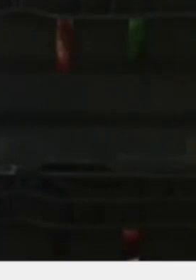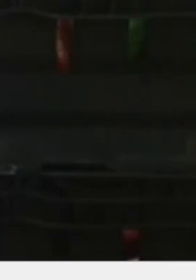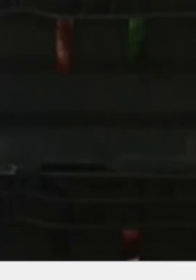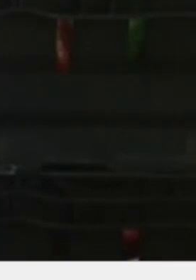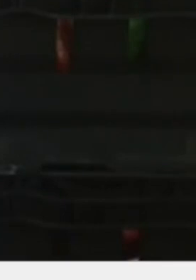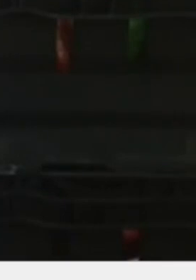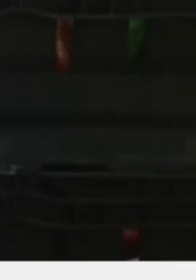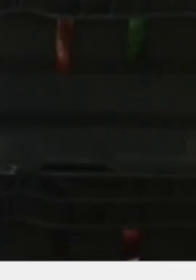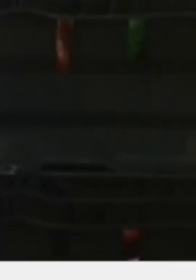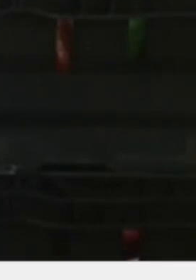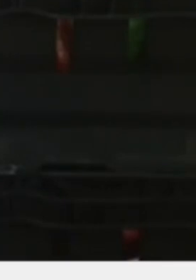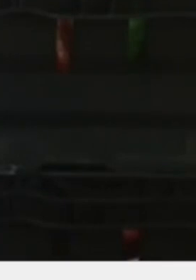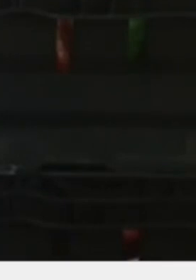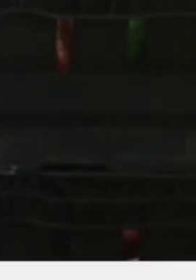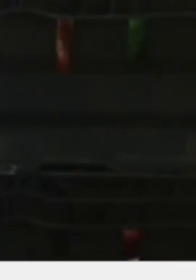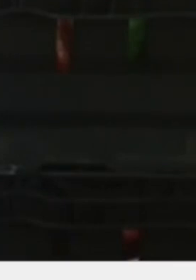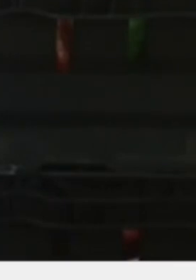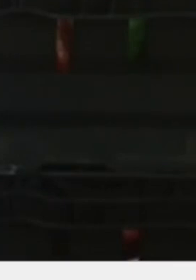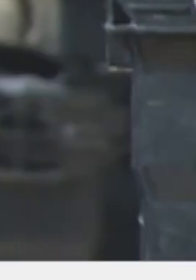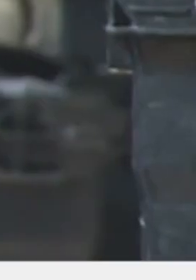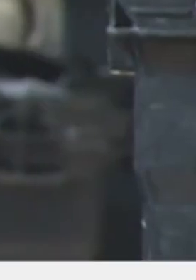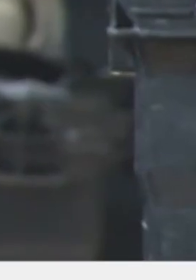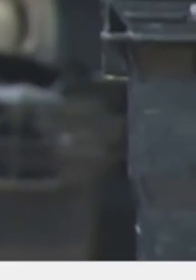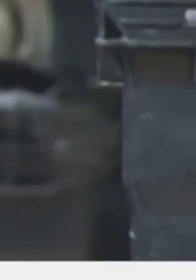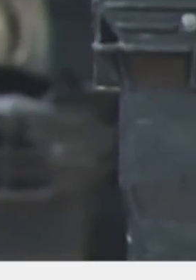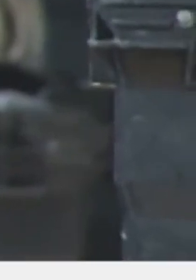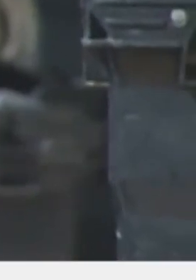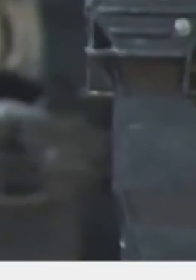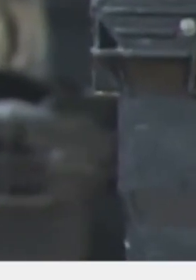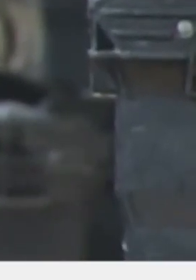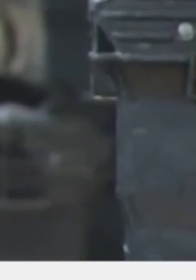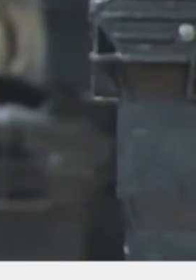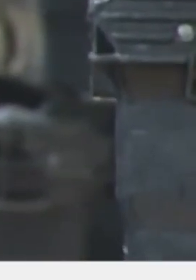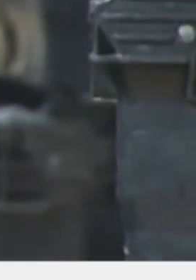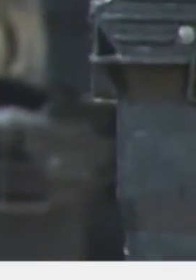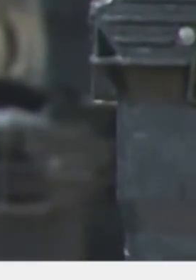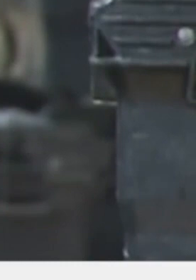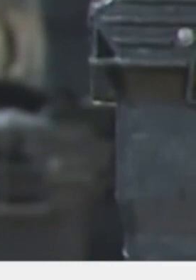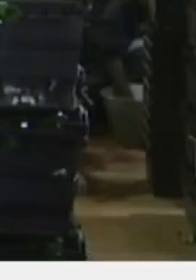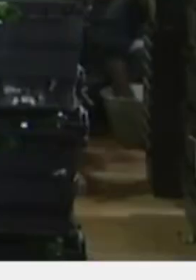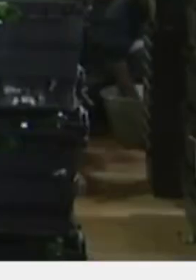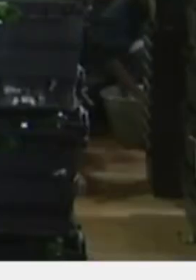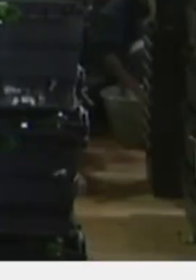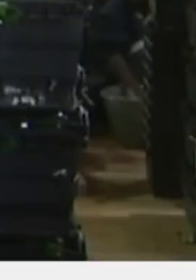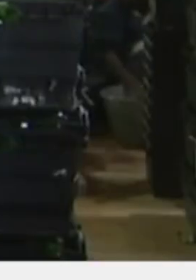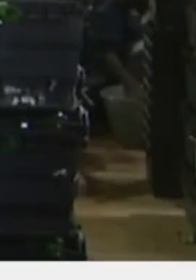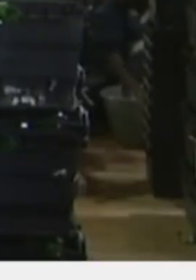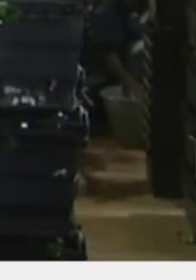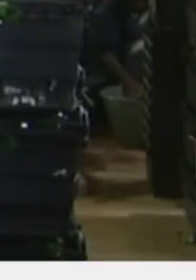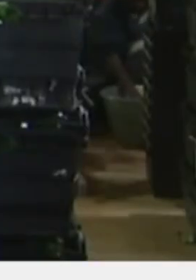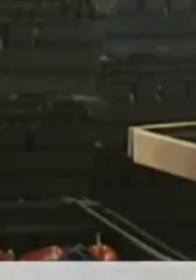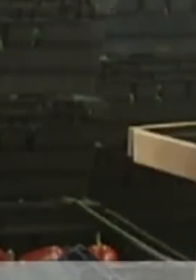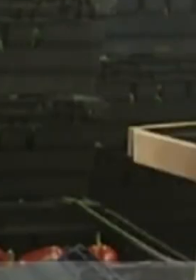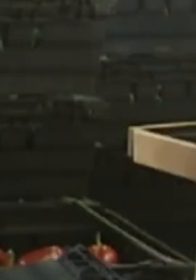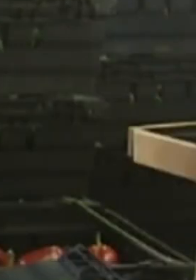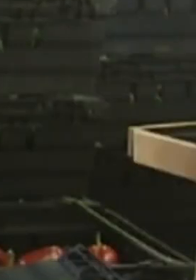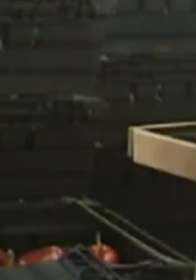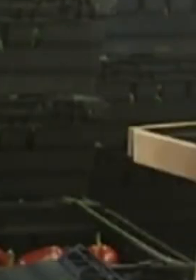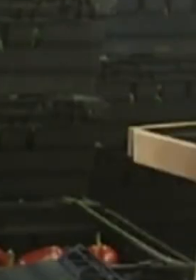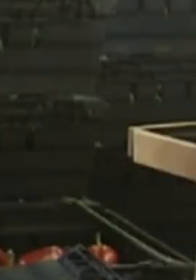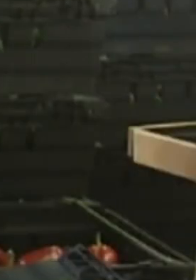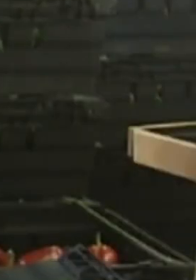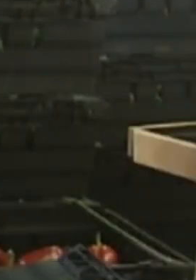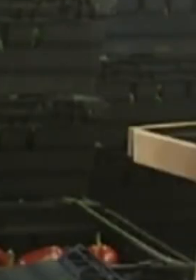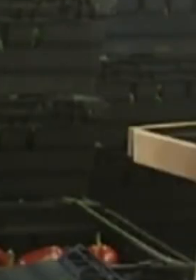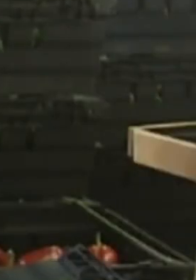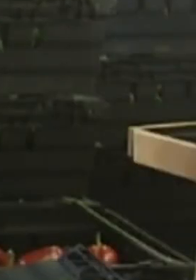between 500,000 and 1.5 million rand, depending on the scale of their operations. Well, to talk more about this fund and other